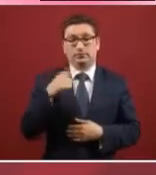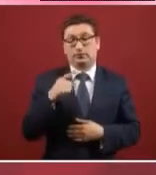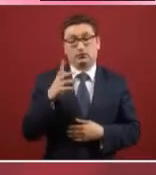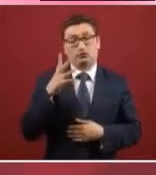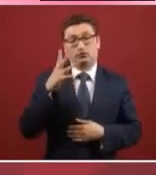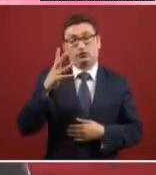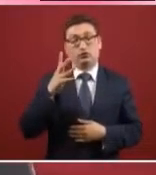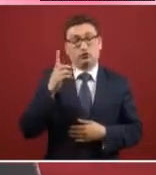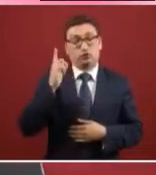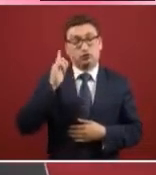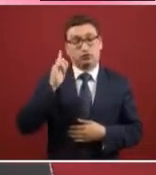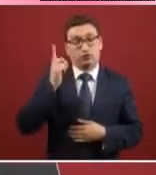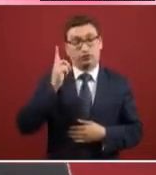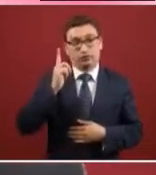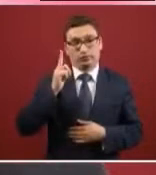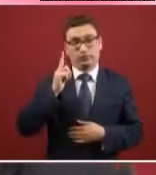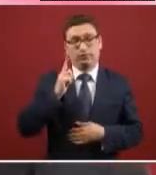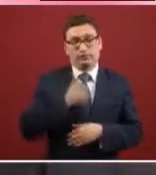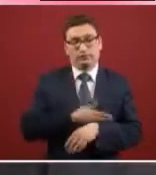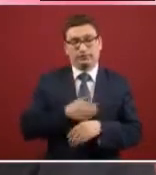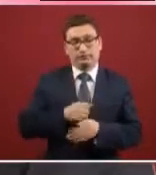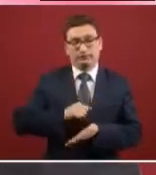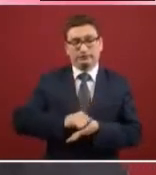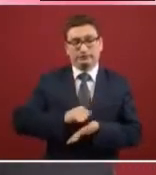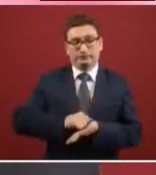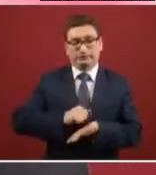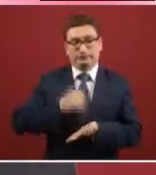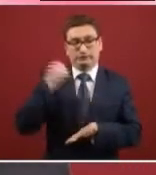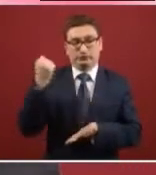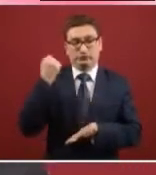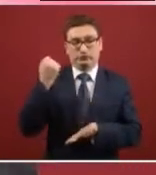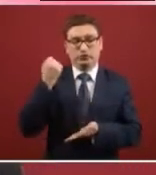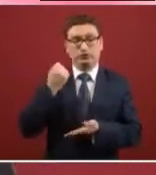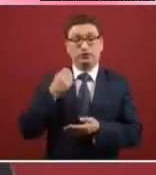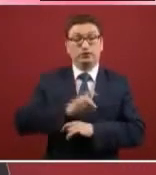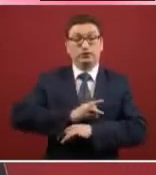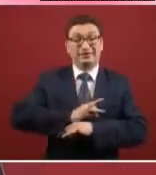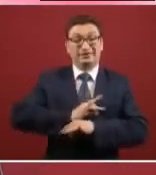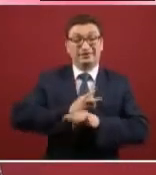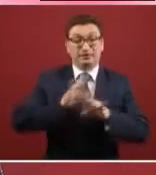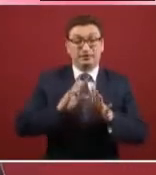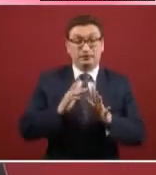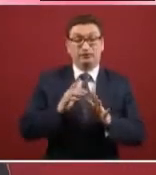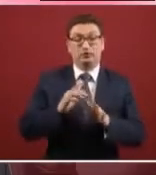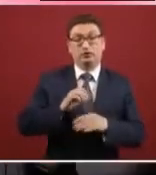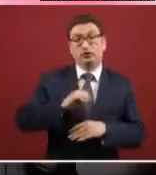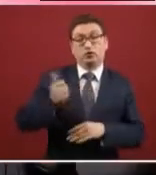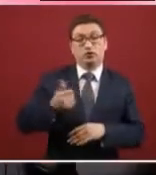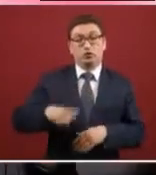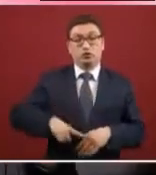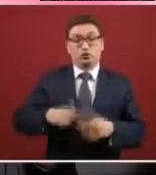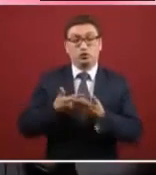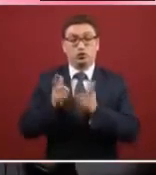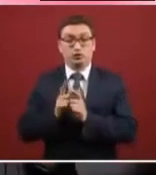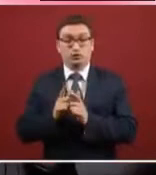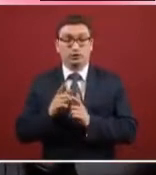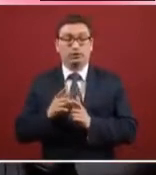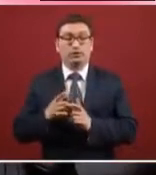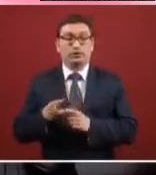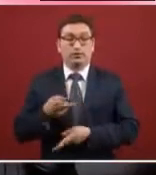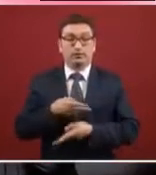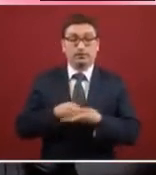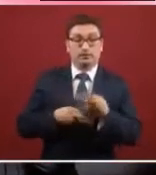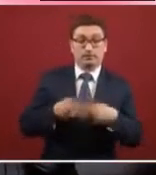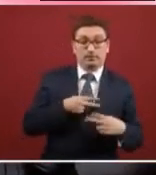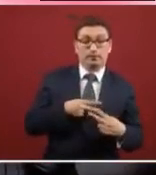tocó madera, so as I knock on wood, el conservadurismo, so in case the conservatism would